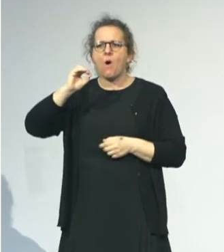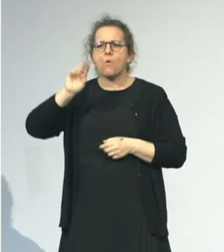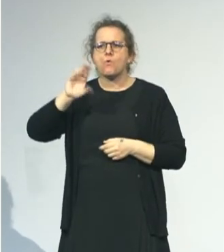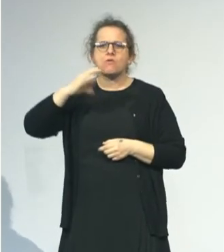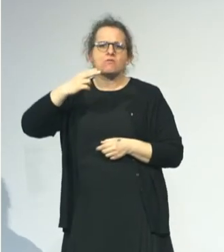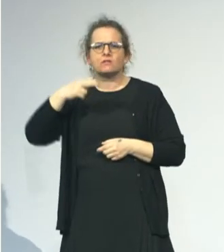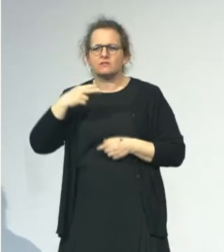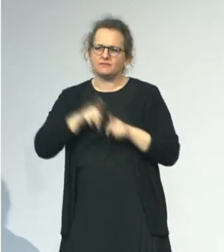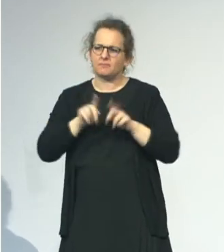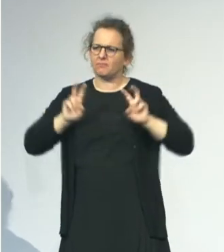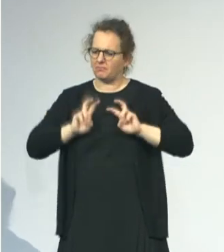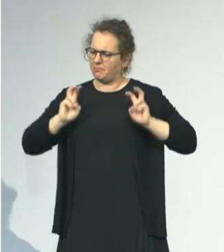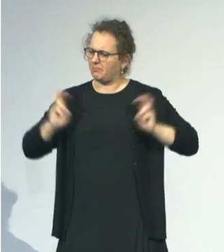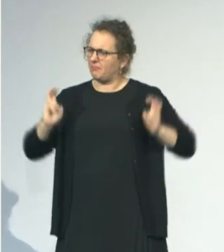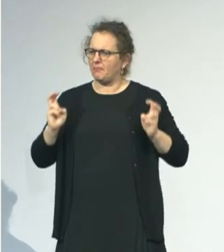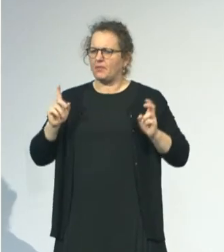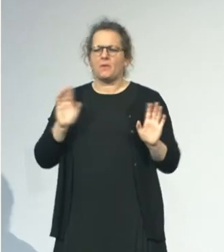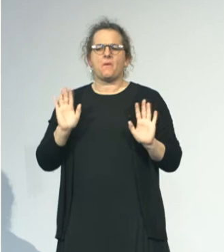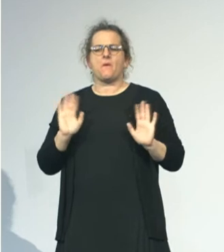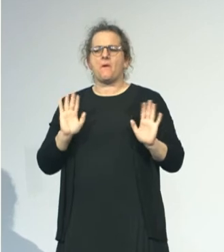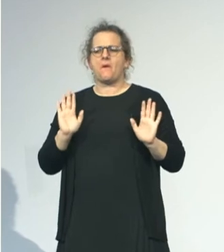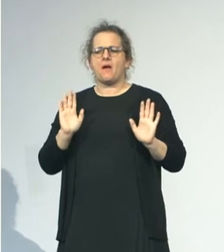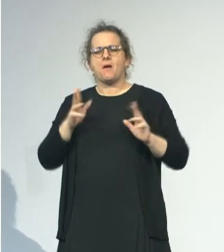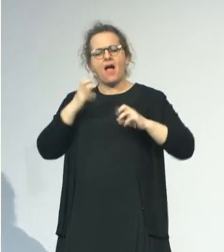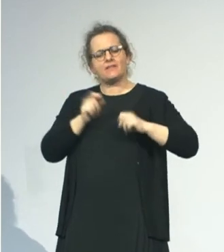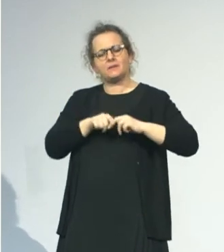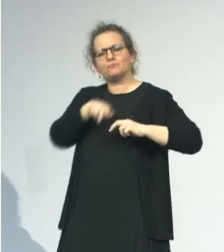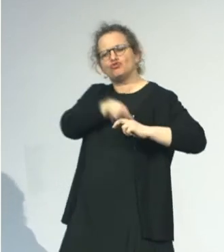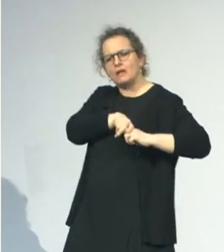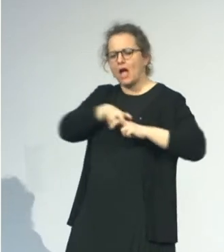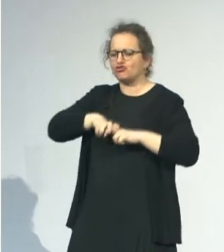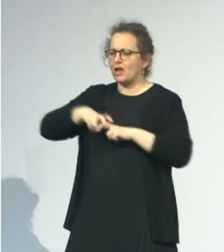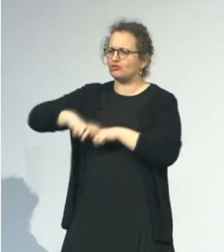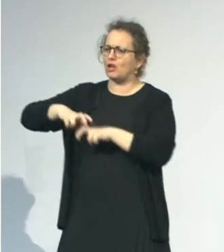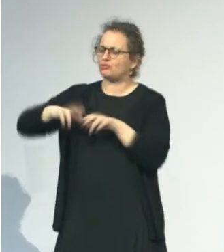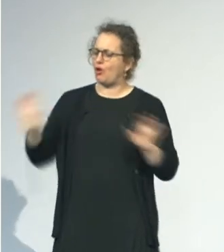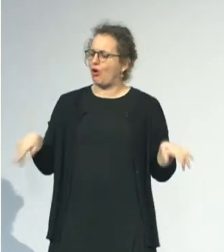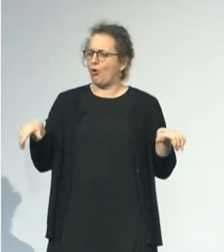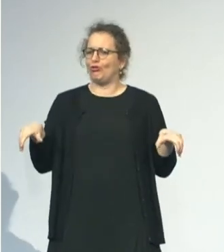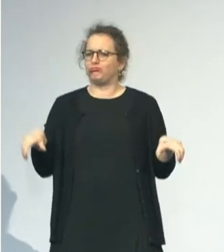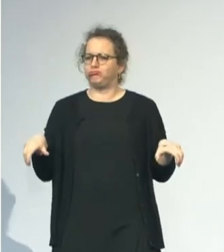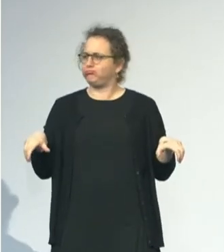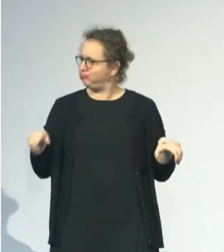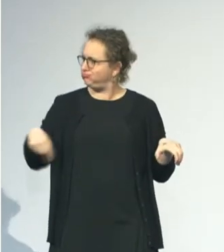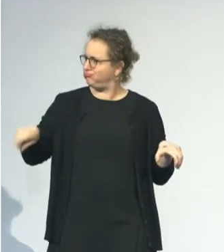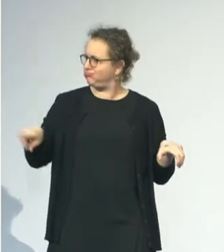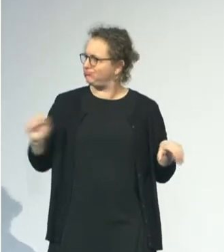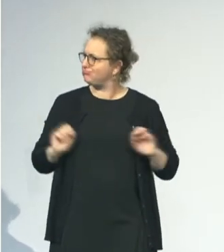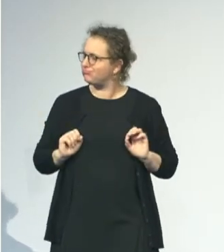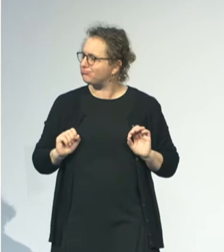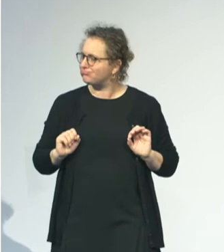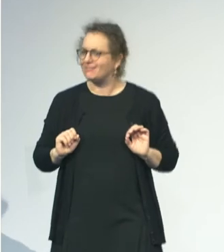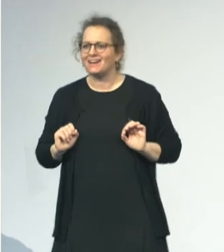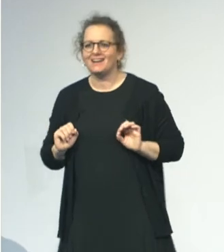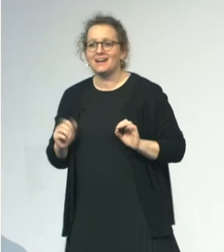my chairists. And unfortunately and sadly, Michal has to go